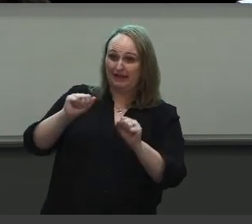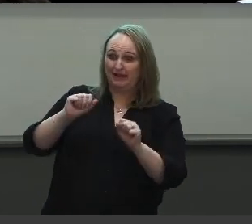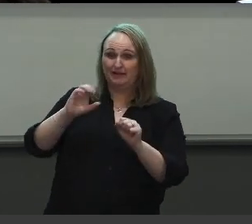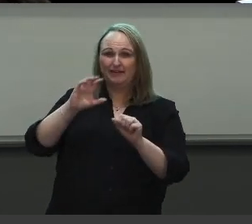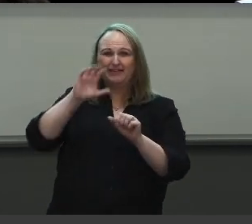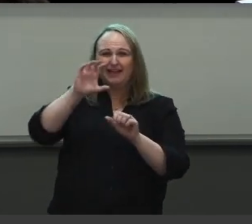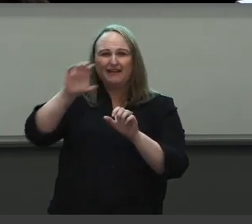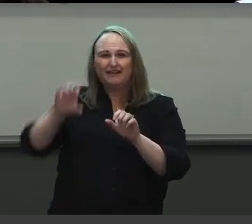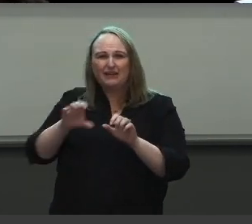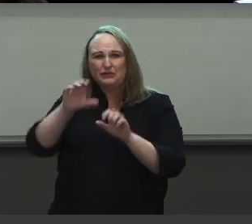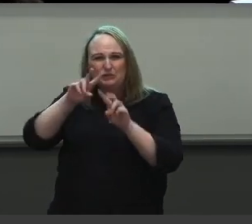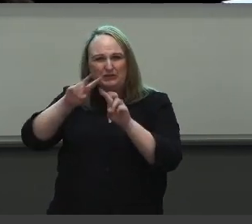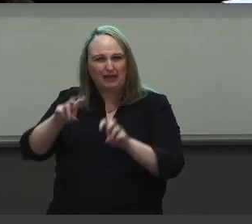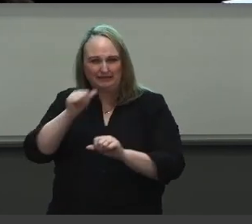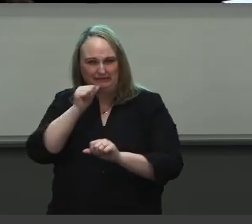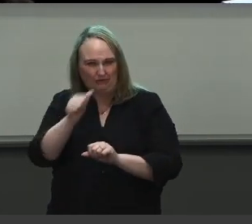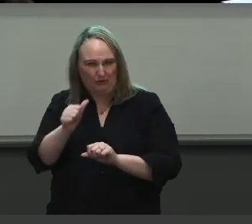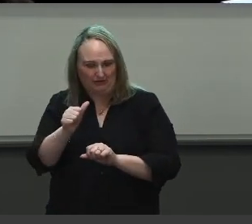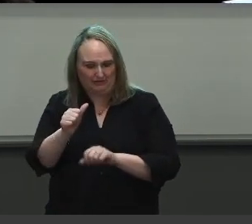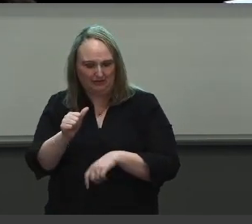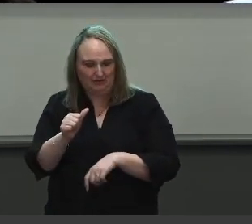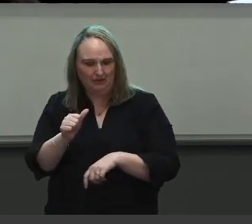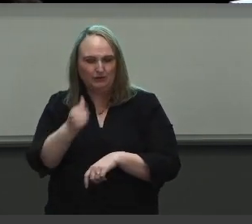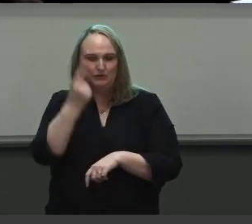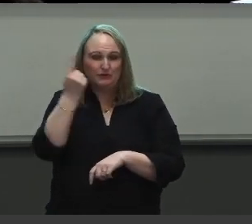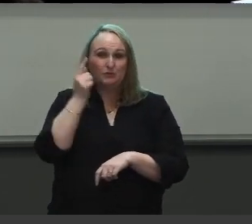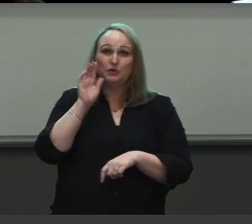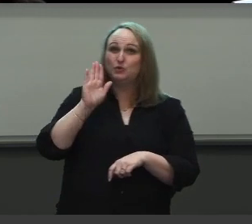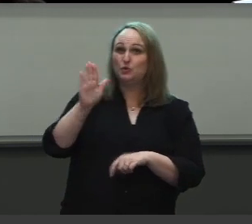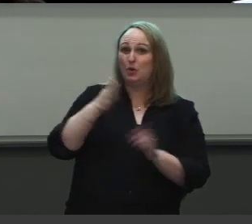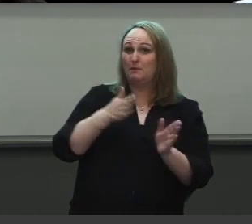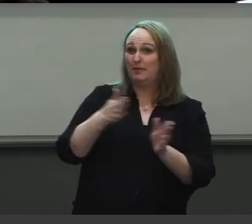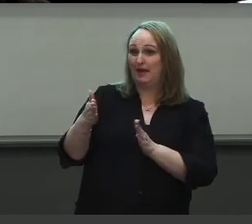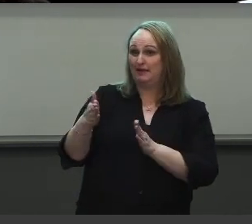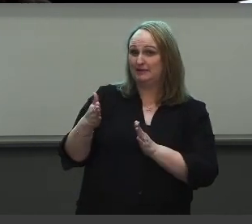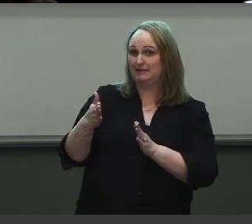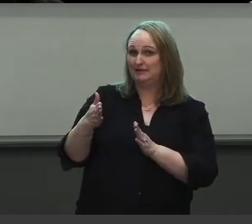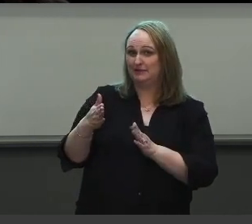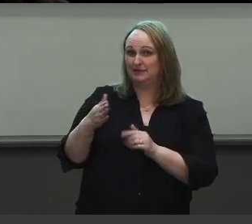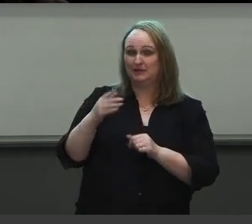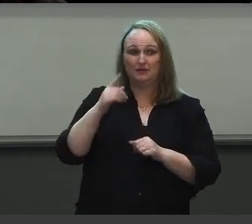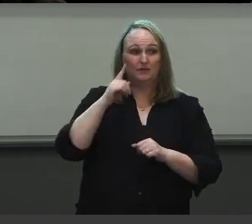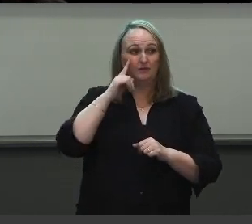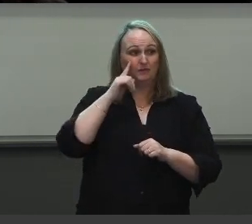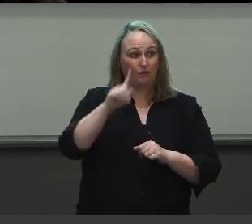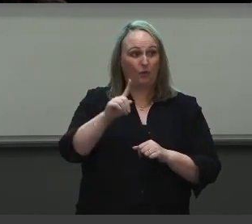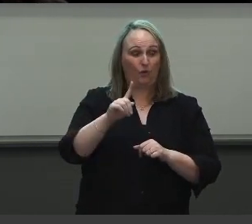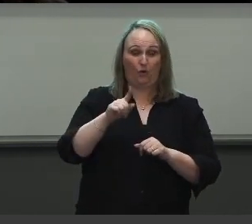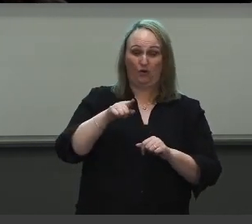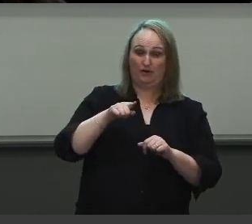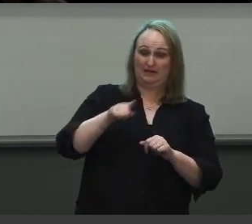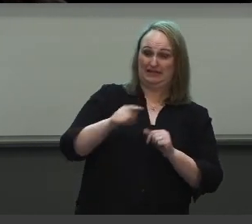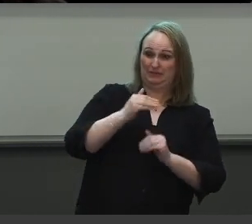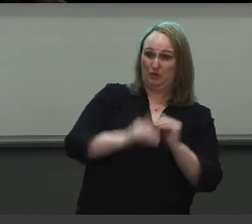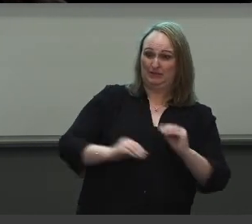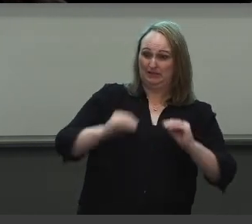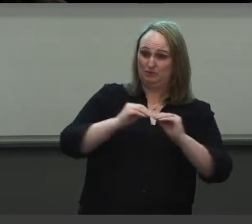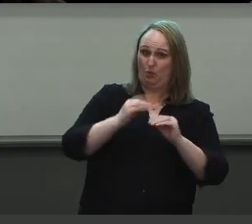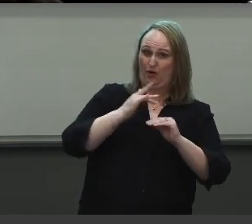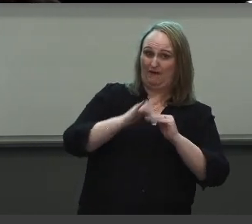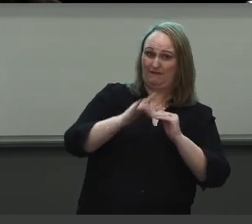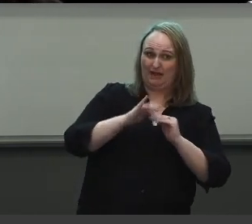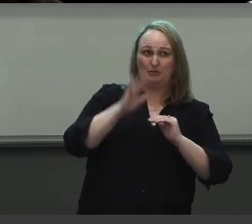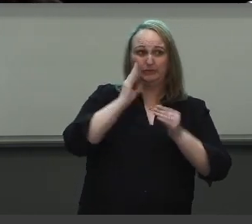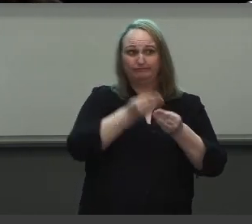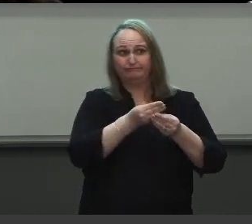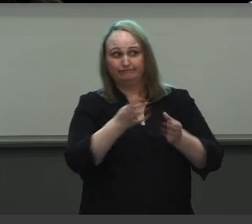in general practice. So I'm wondering what your plans are for actually making a process like this more available clinically,